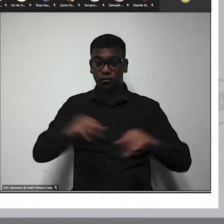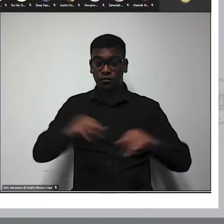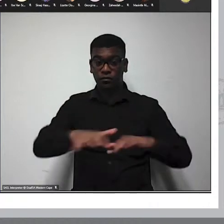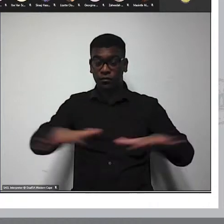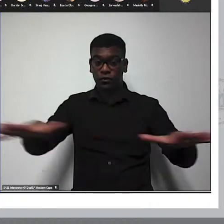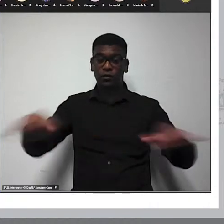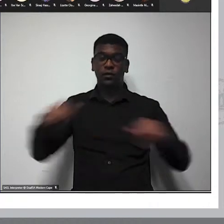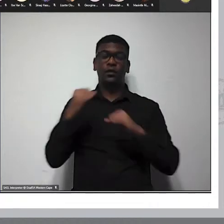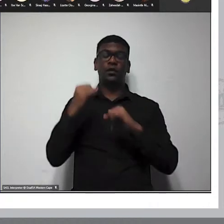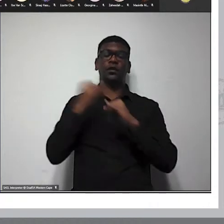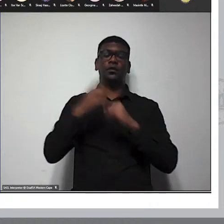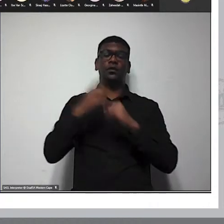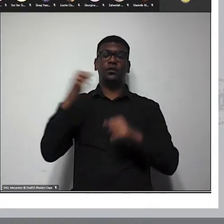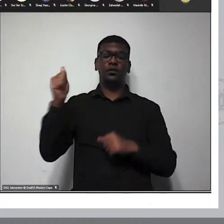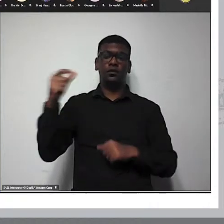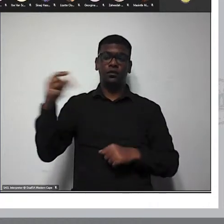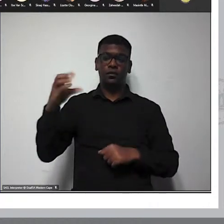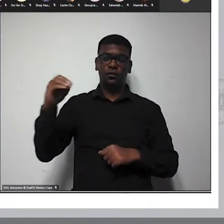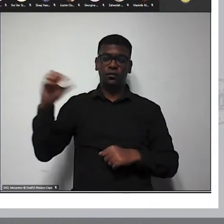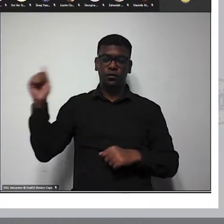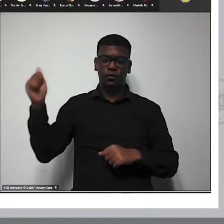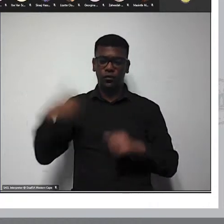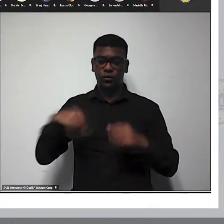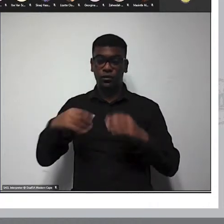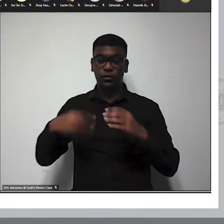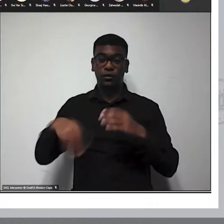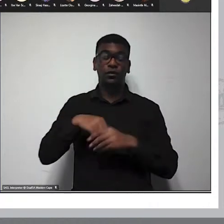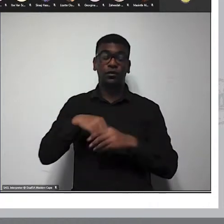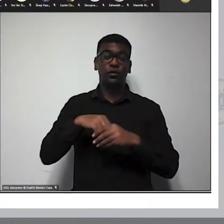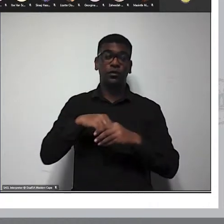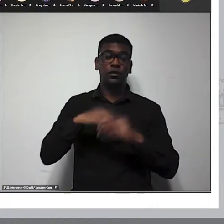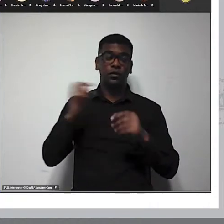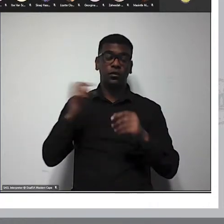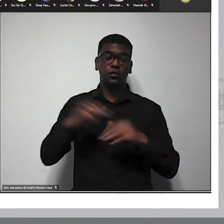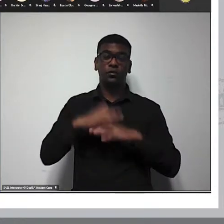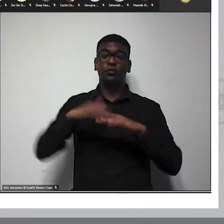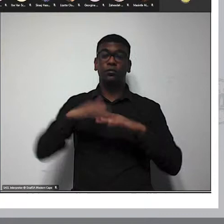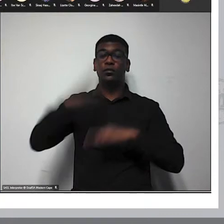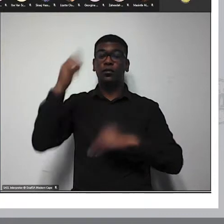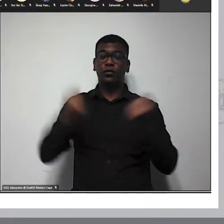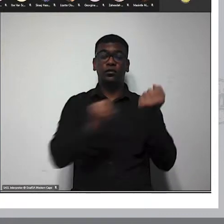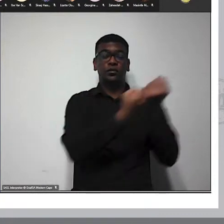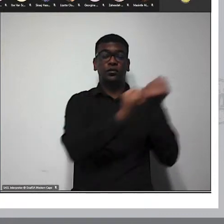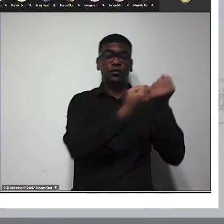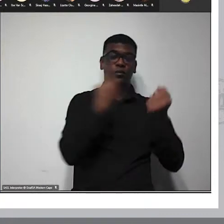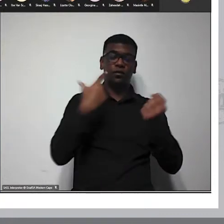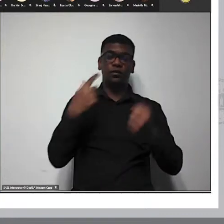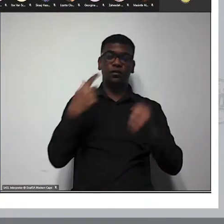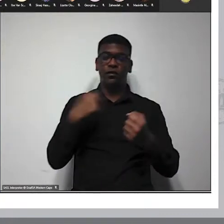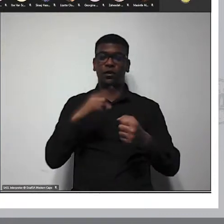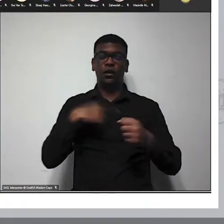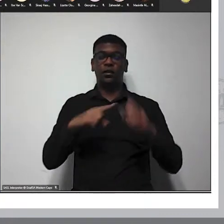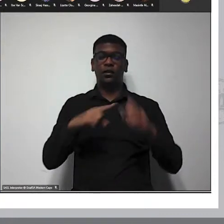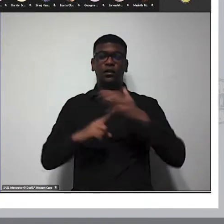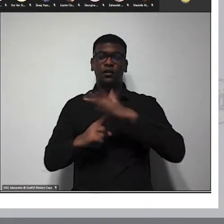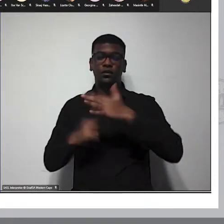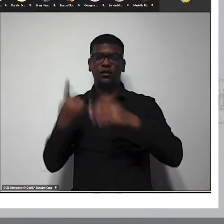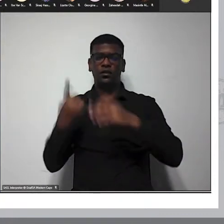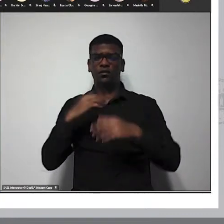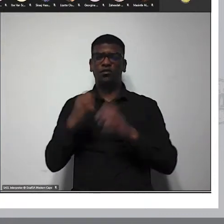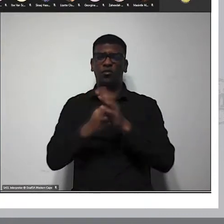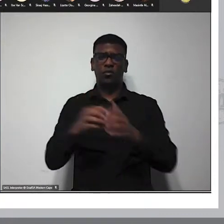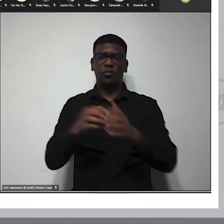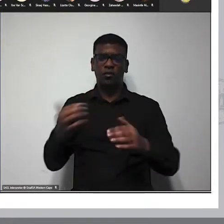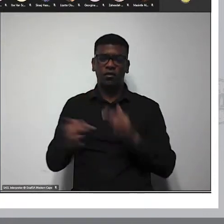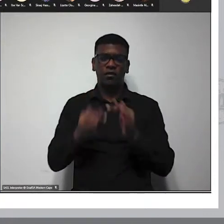within AGOA maybe include greater support for other industries like film, for example? Right, with